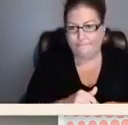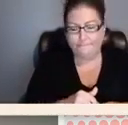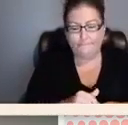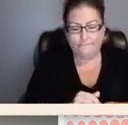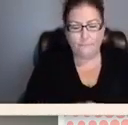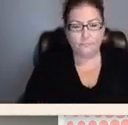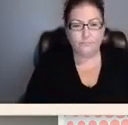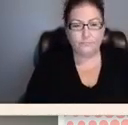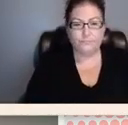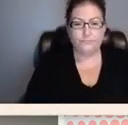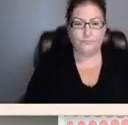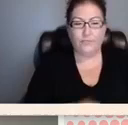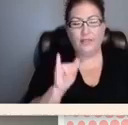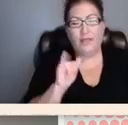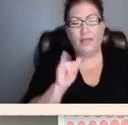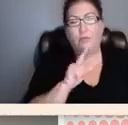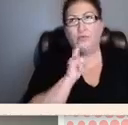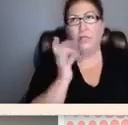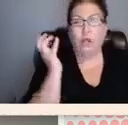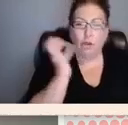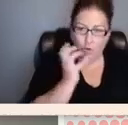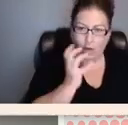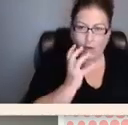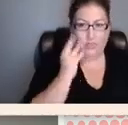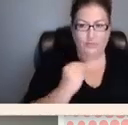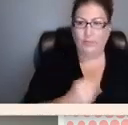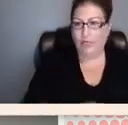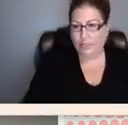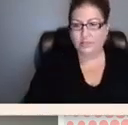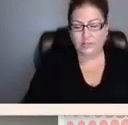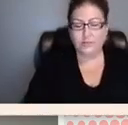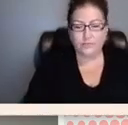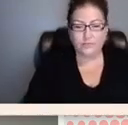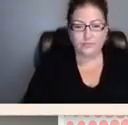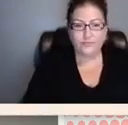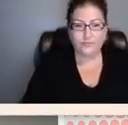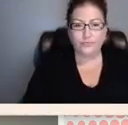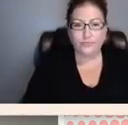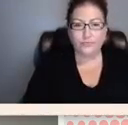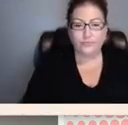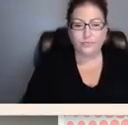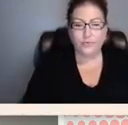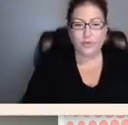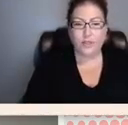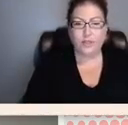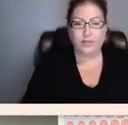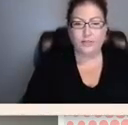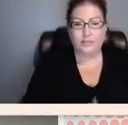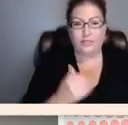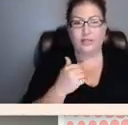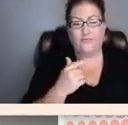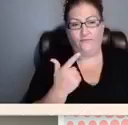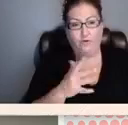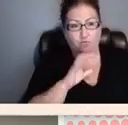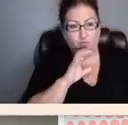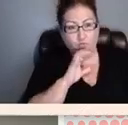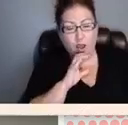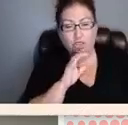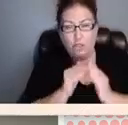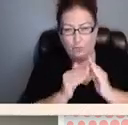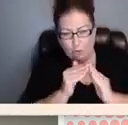This was an incredible experience to have watched the